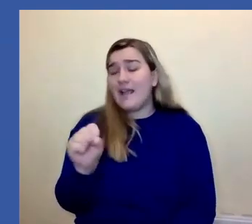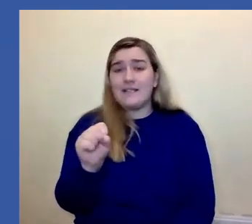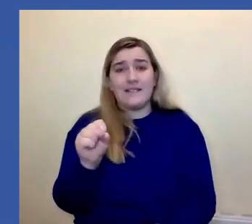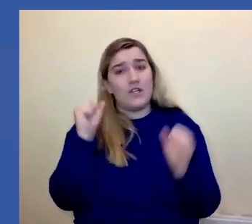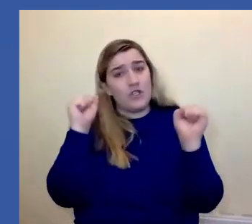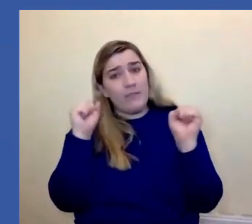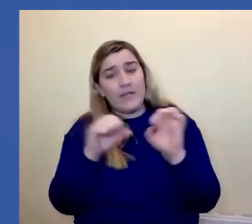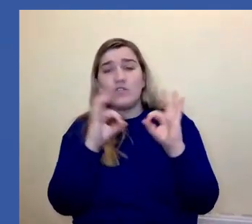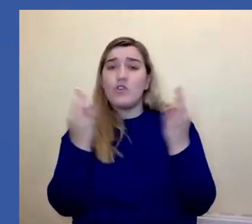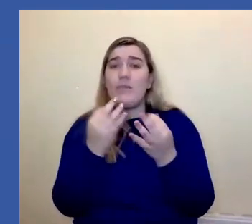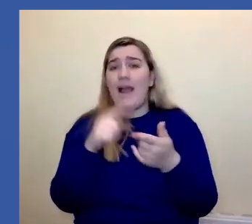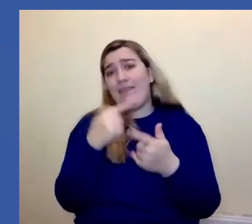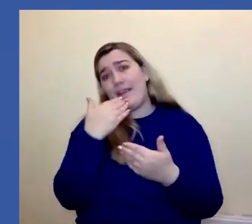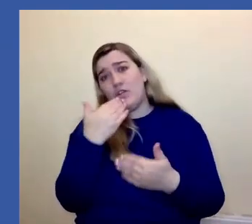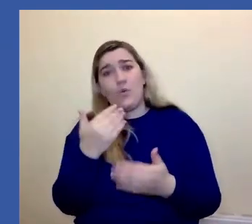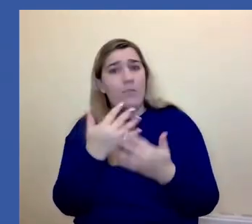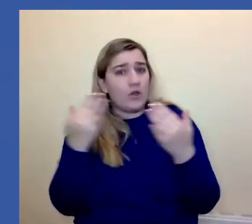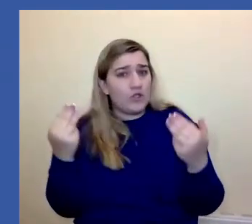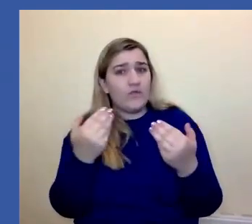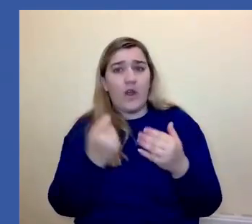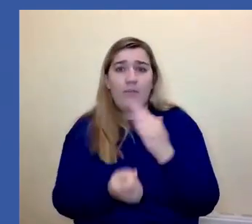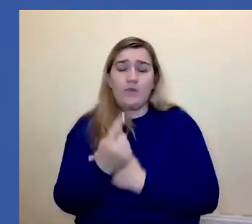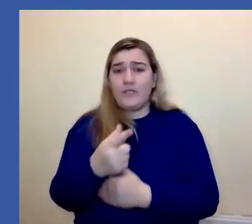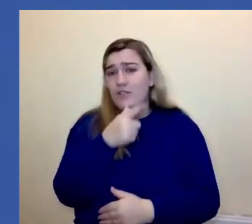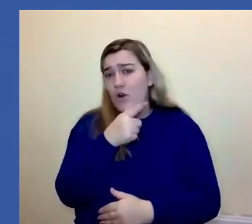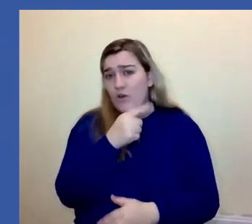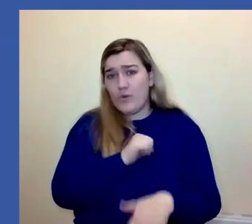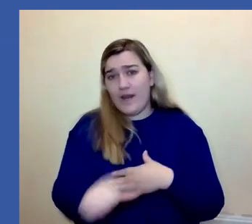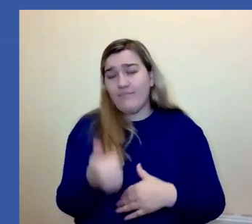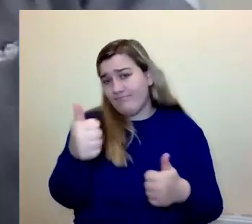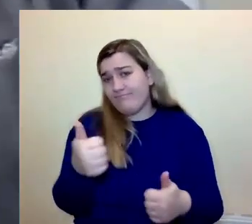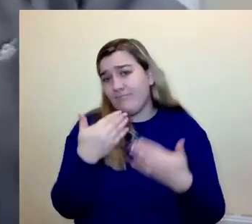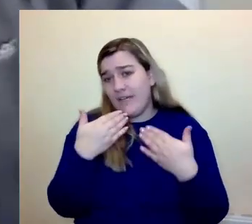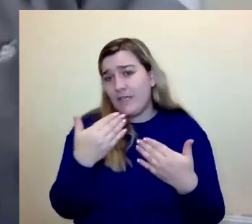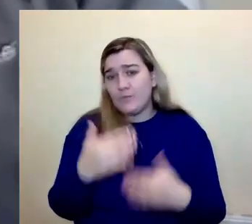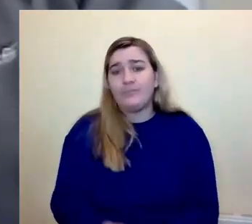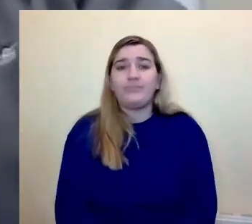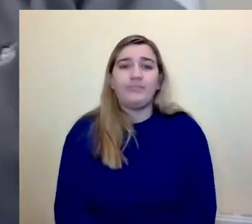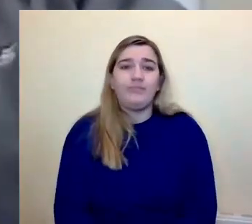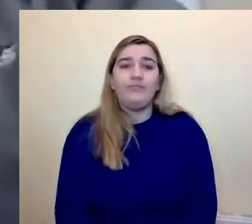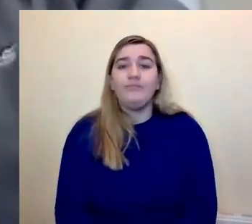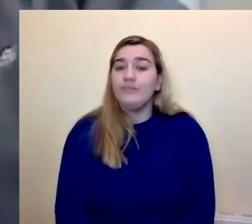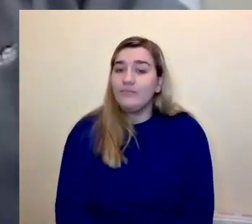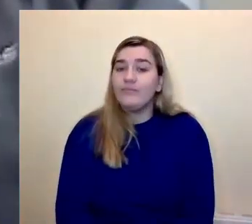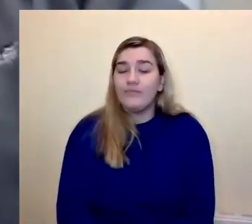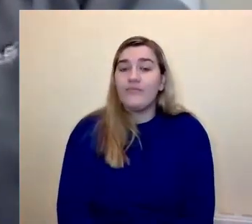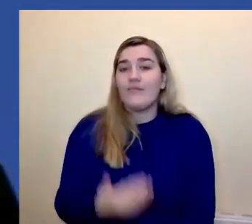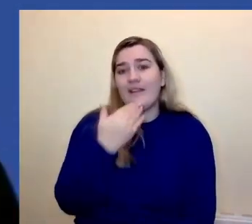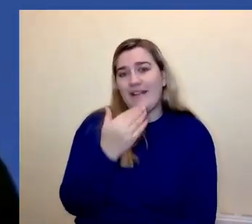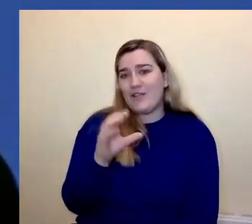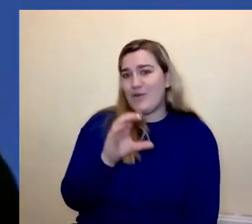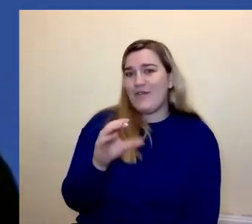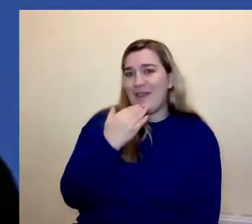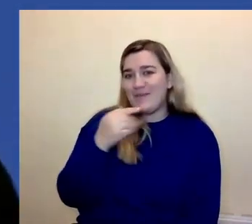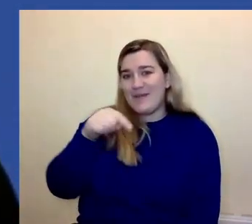excellent resource. And thank you so much for the opportunity to talk today. Thank you. Thank you. Thank you, Caoimhe, and thanks for being with us